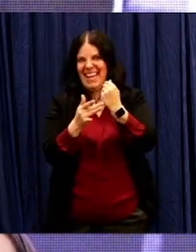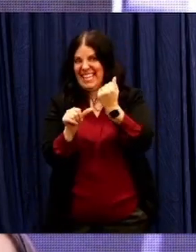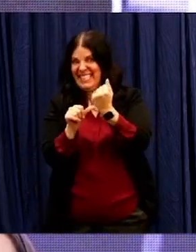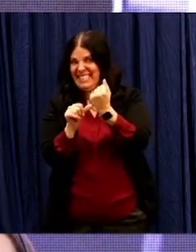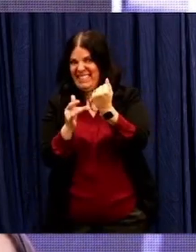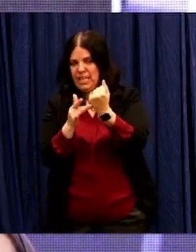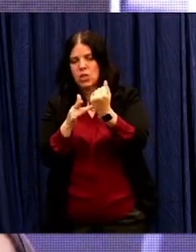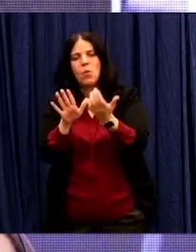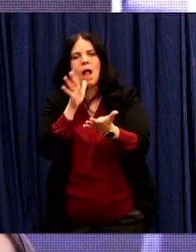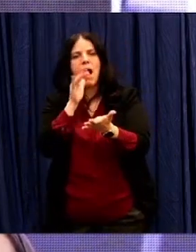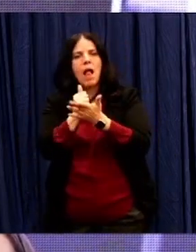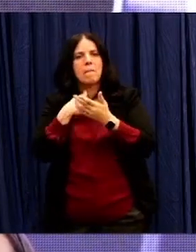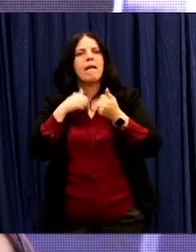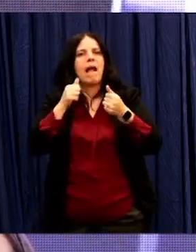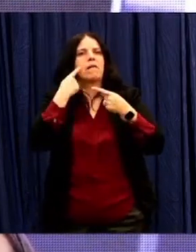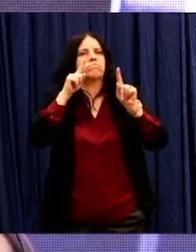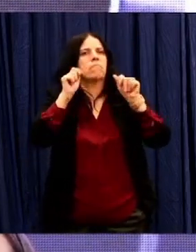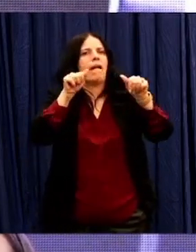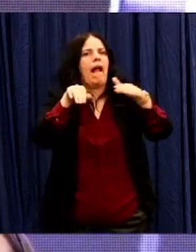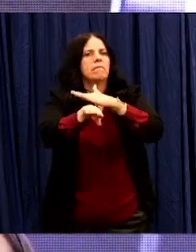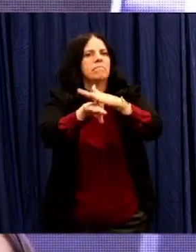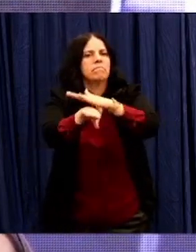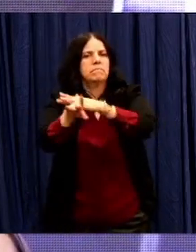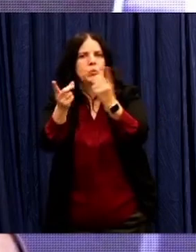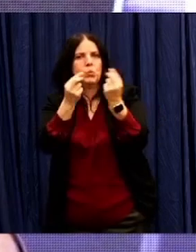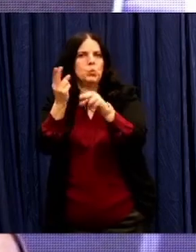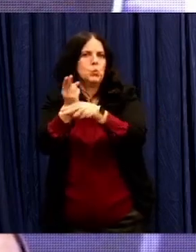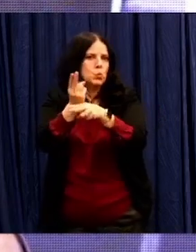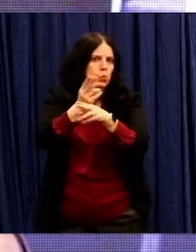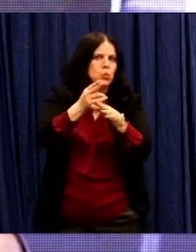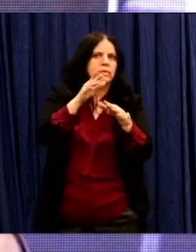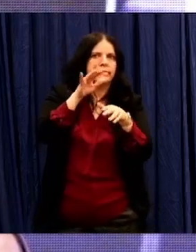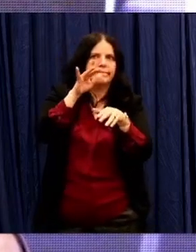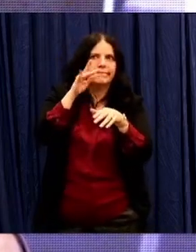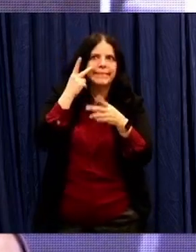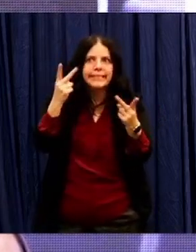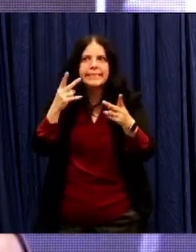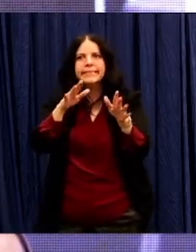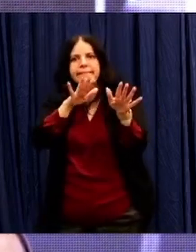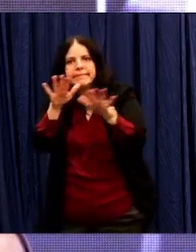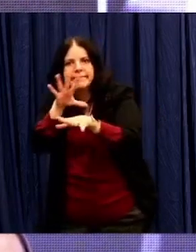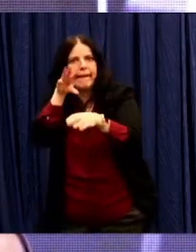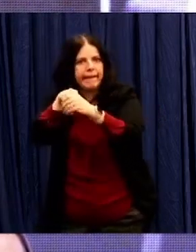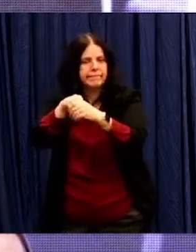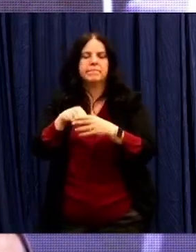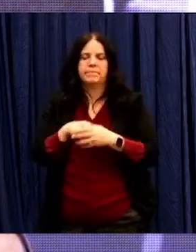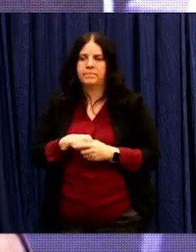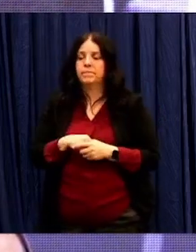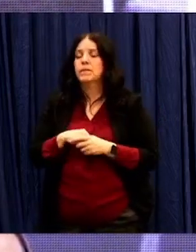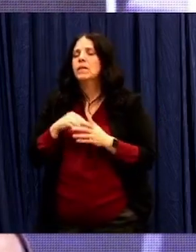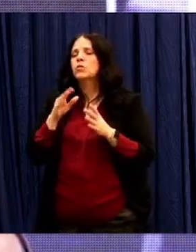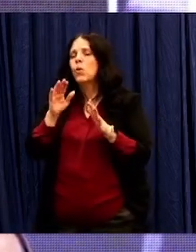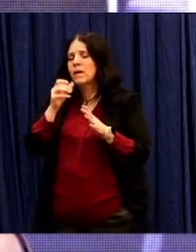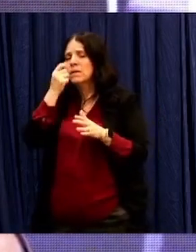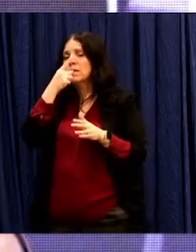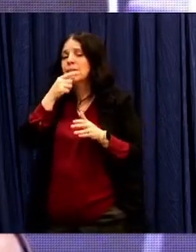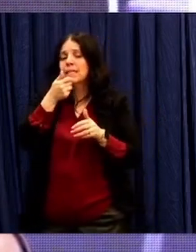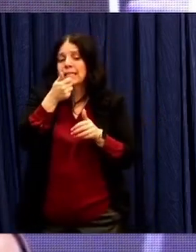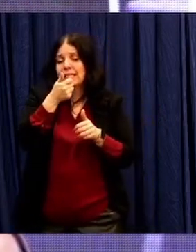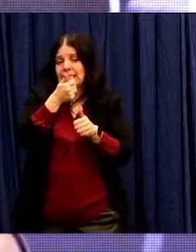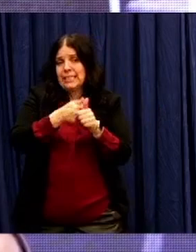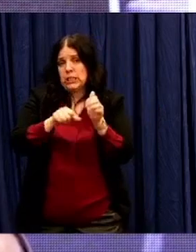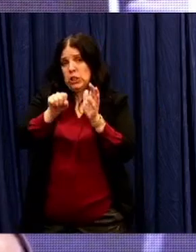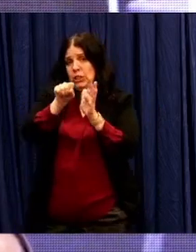Michigan Assistive Technology Program, just a brief overview, The entire state is served, all